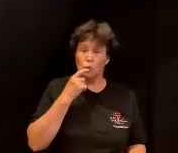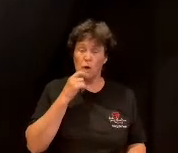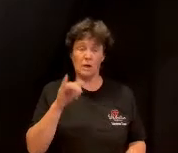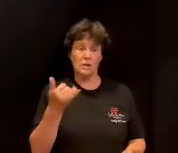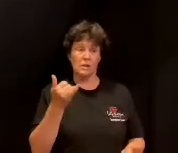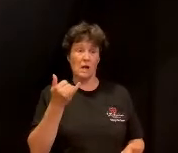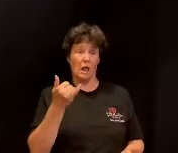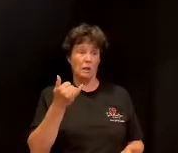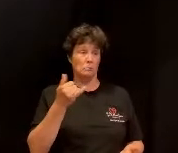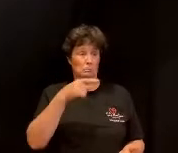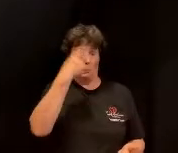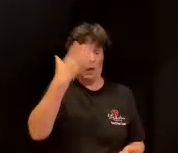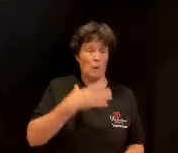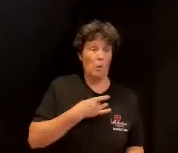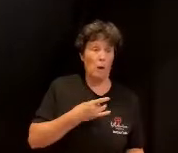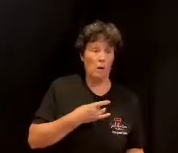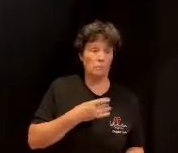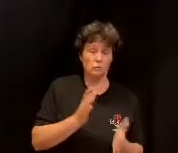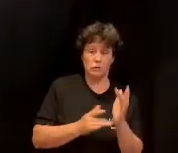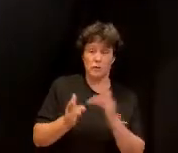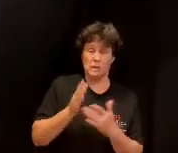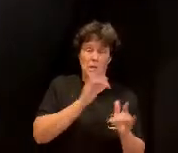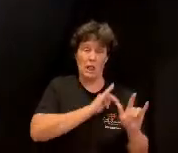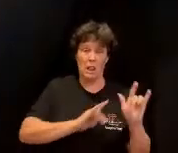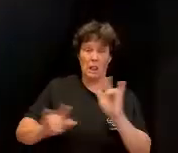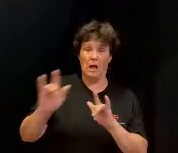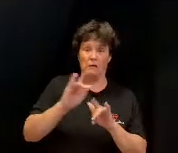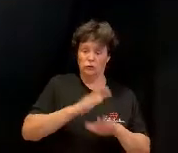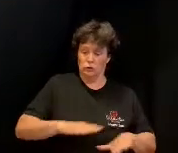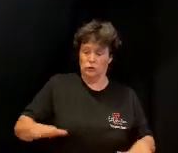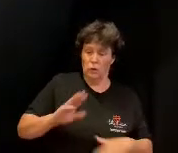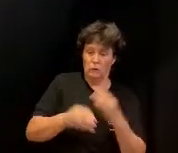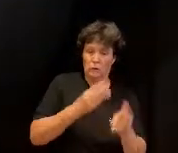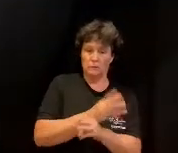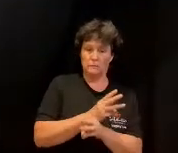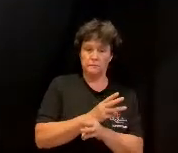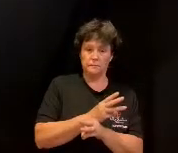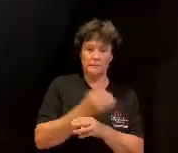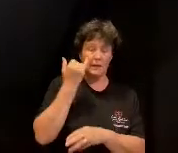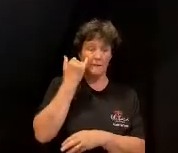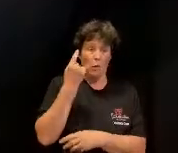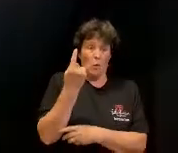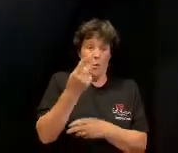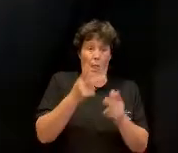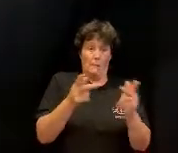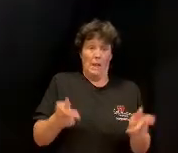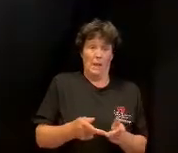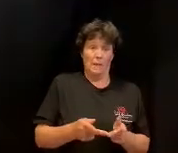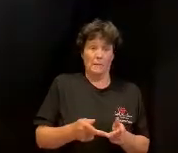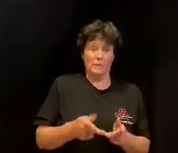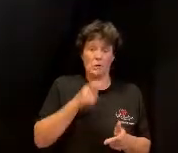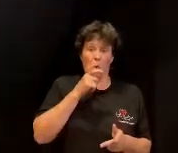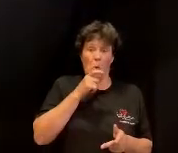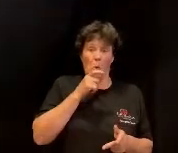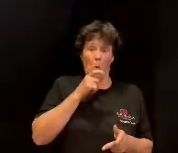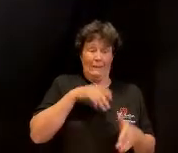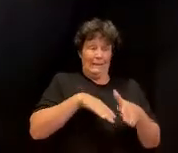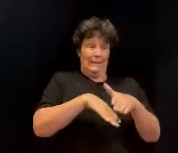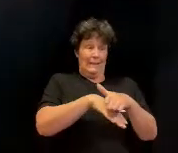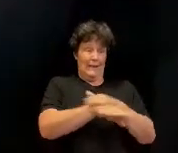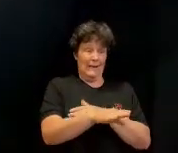precious in God's sight. Jesus loves the little children of the world. If there's one place that people ought to be able to find safety